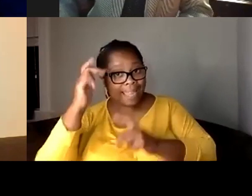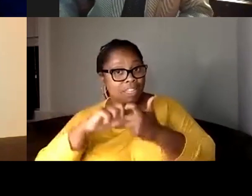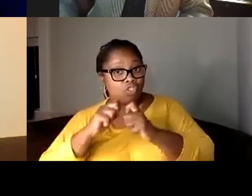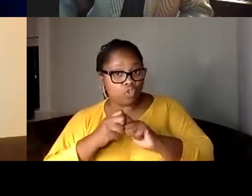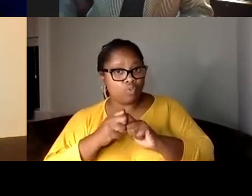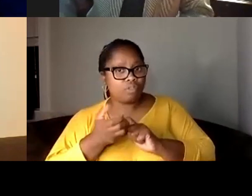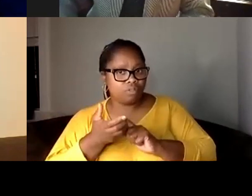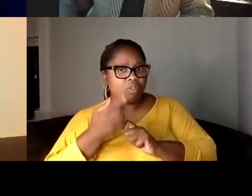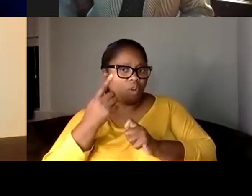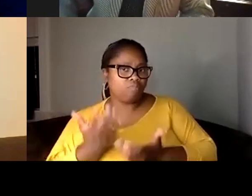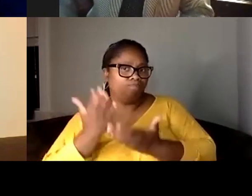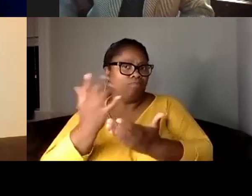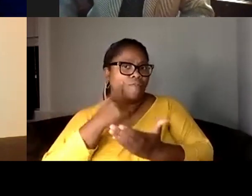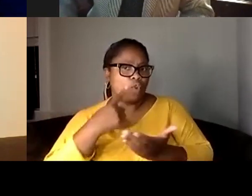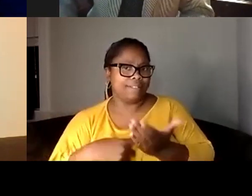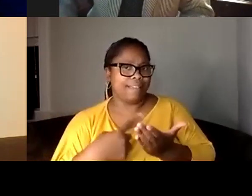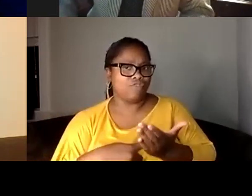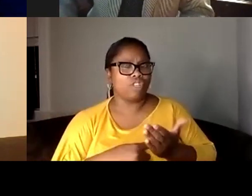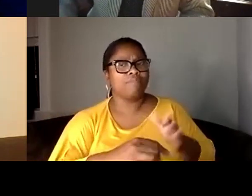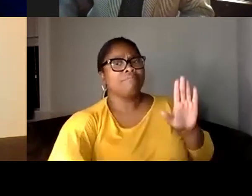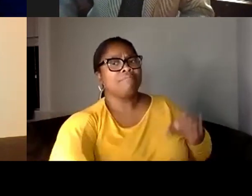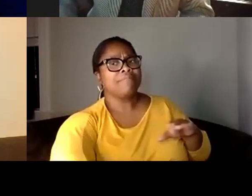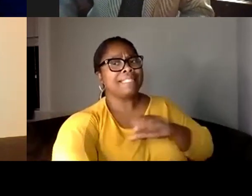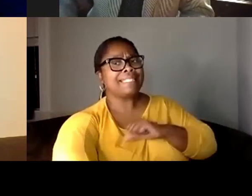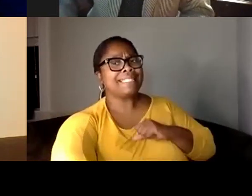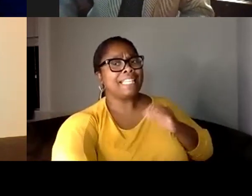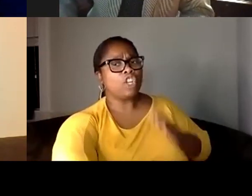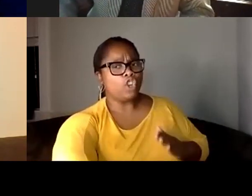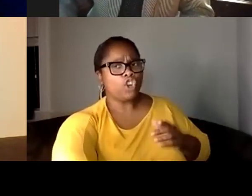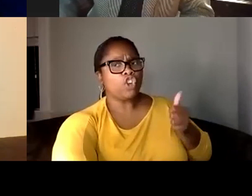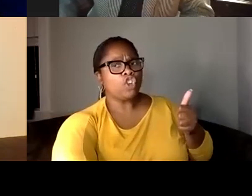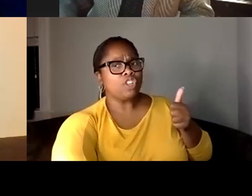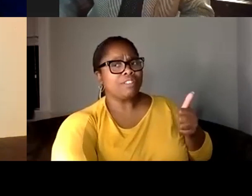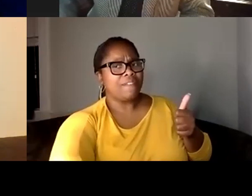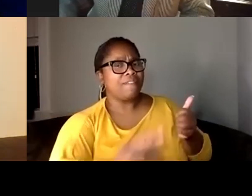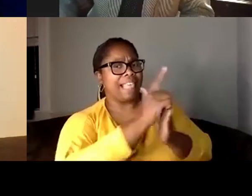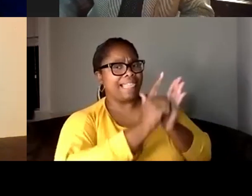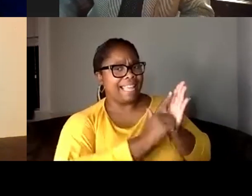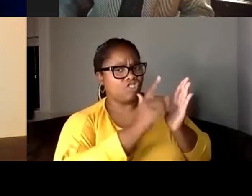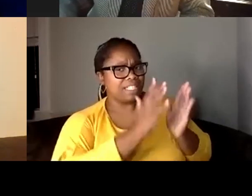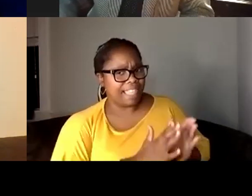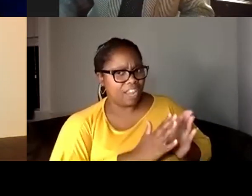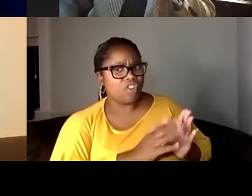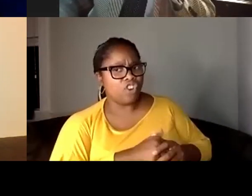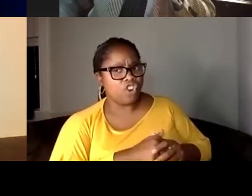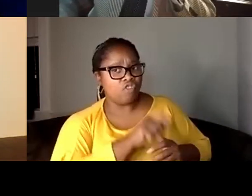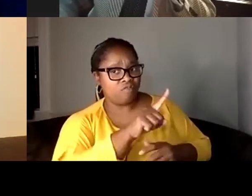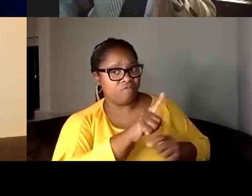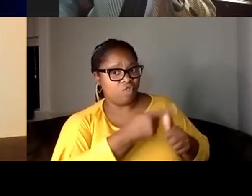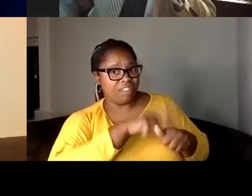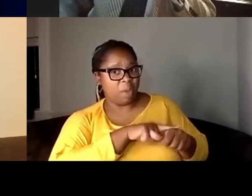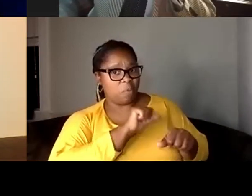table. Right. Senator Bradford, as a legislator, is this the first time you've worked as closely as this